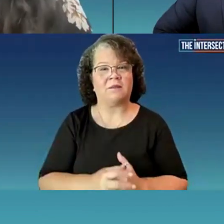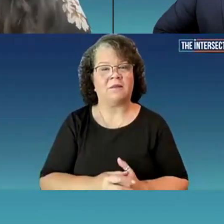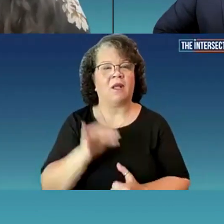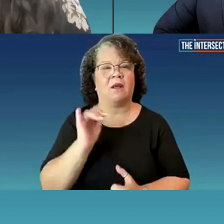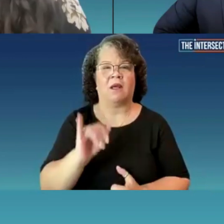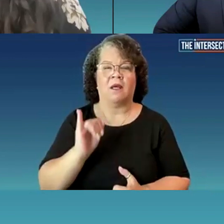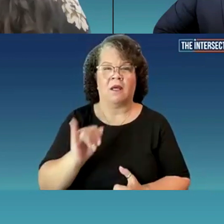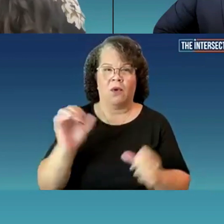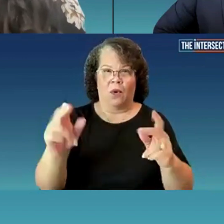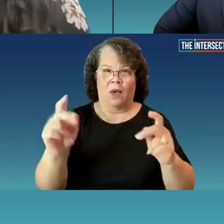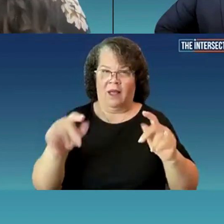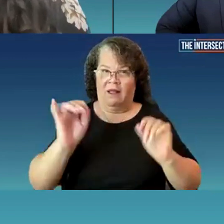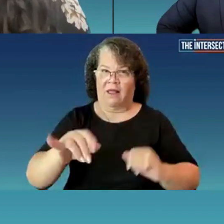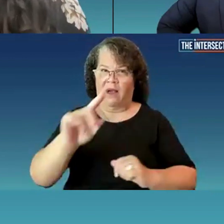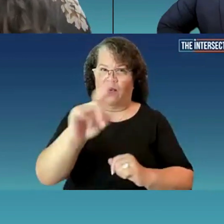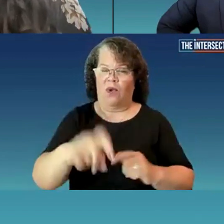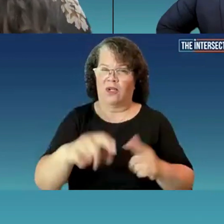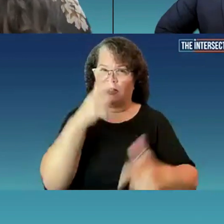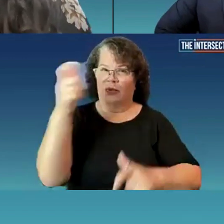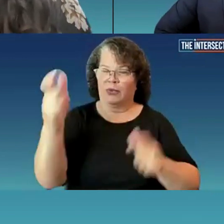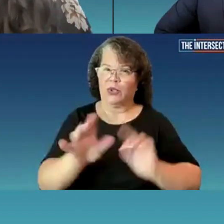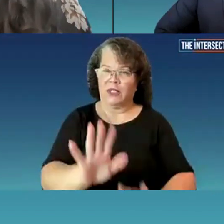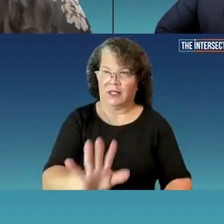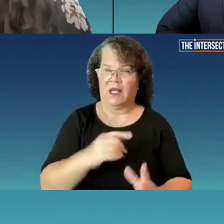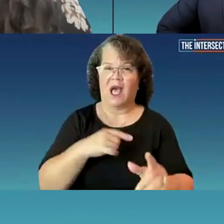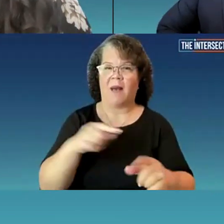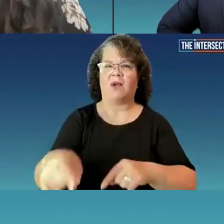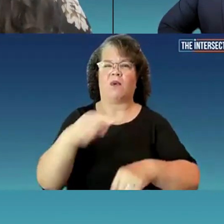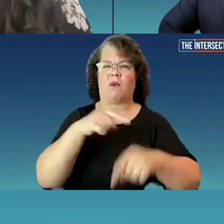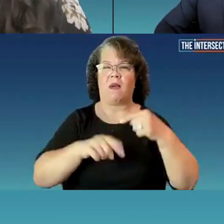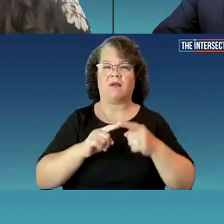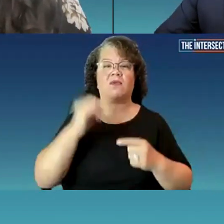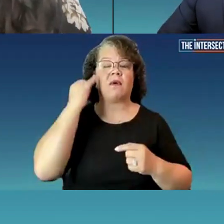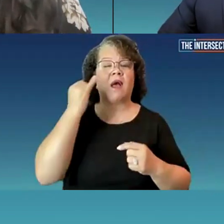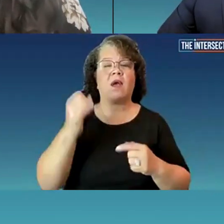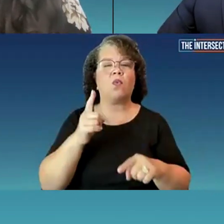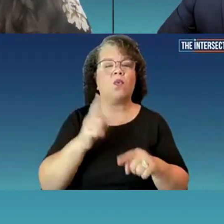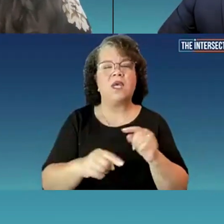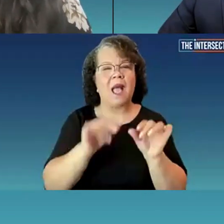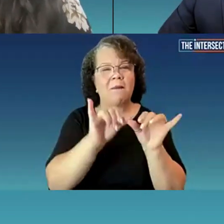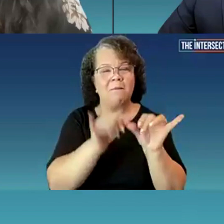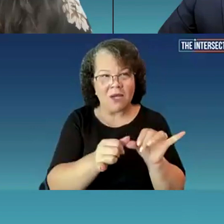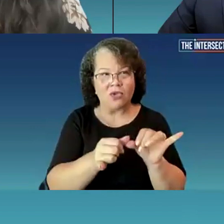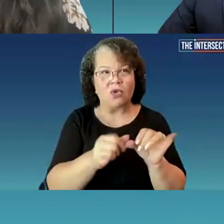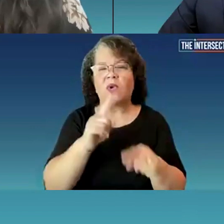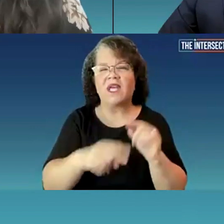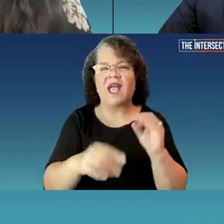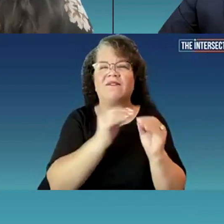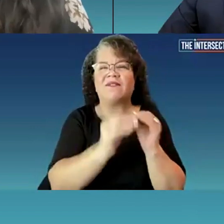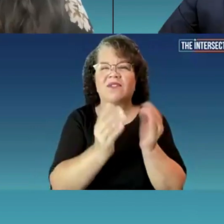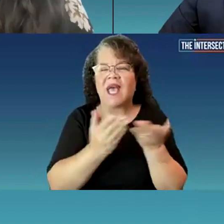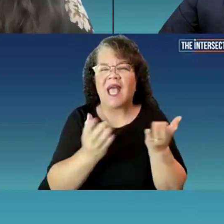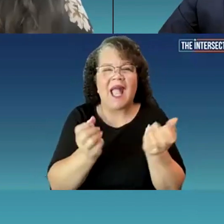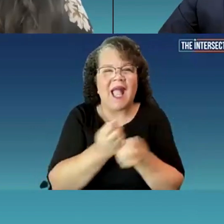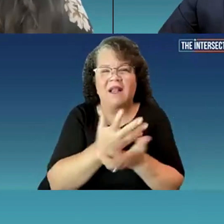one. I will refer back to the idea that we can't measure or we can't fix what we can't measure. Mhm. I'm also